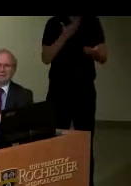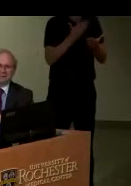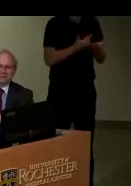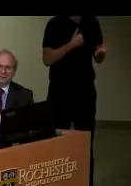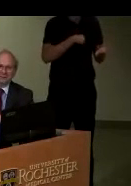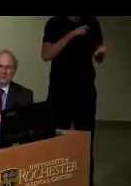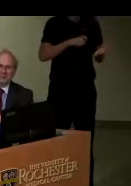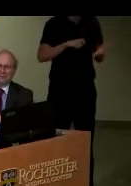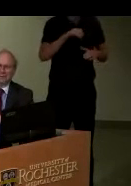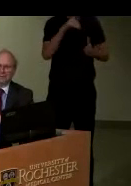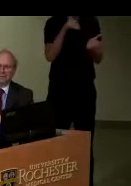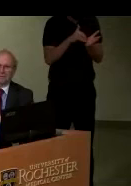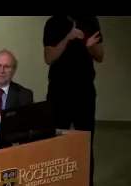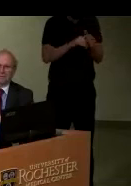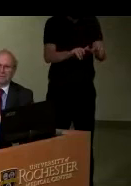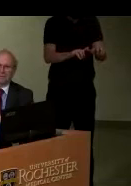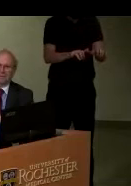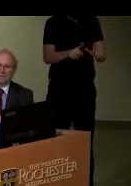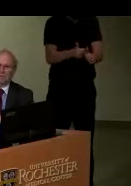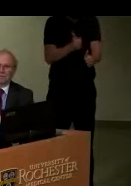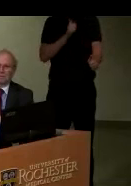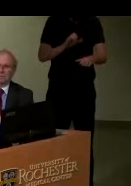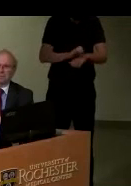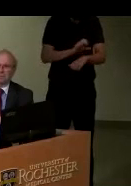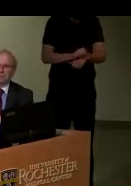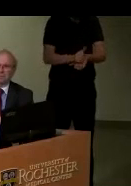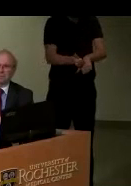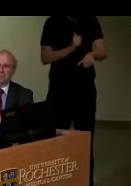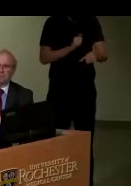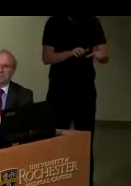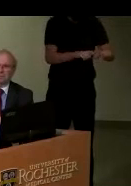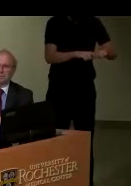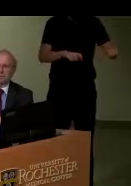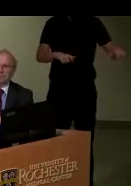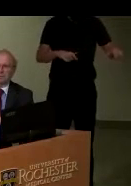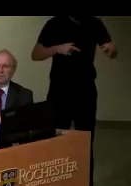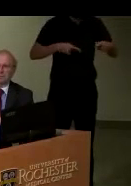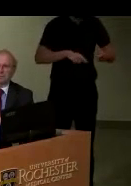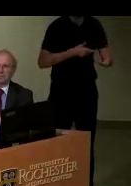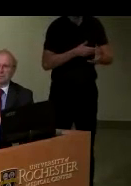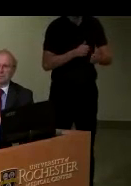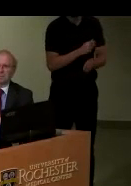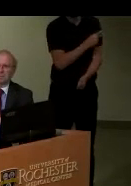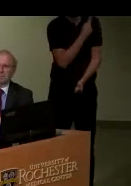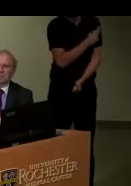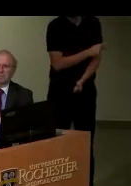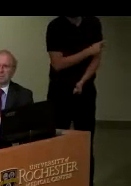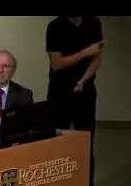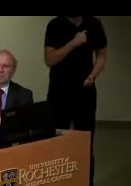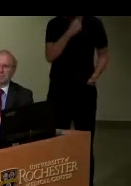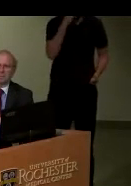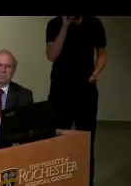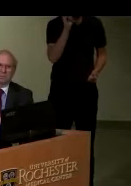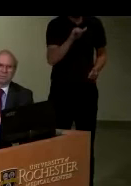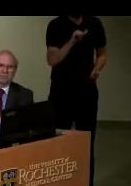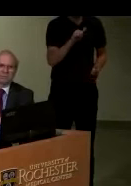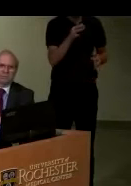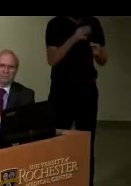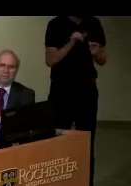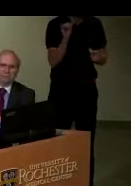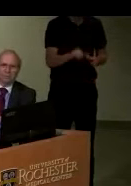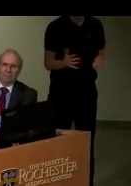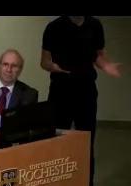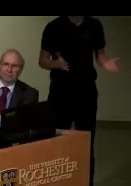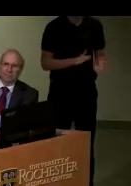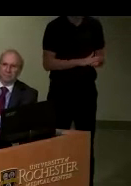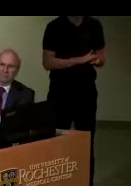doctors' fingers away from the keyboard of the computer during the time they're interacting with the patient. I think it's as simple as that. And anything